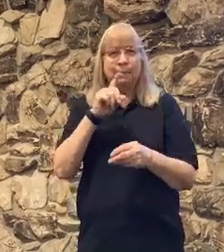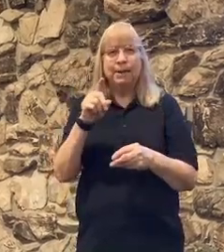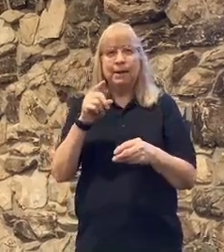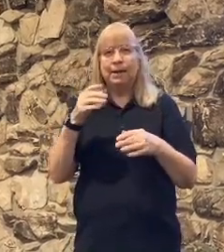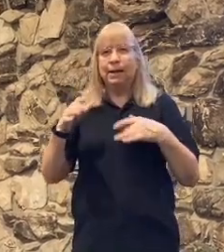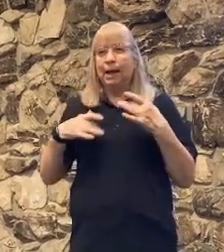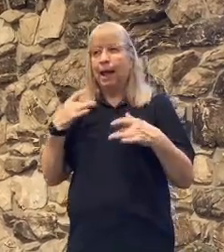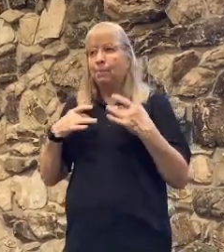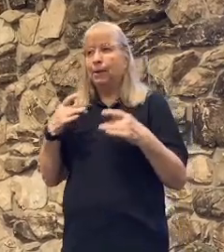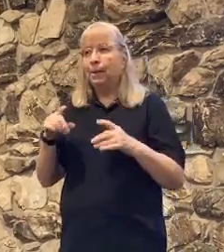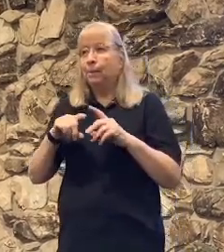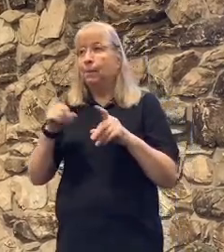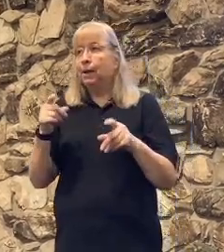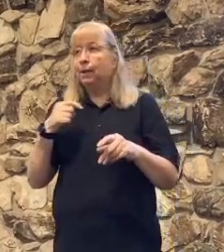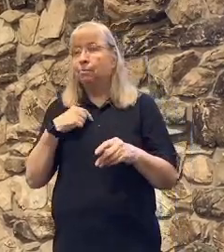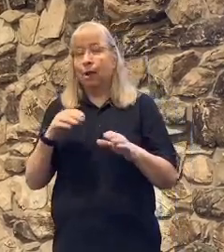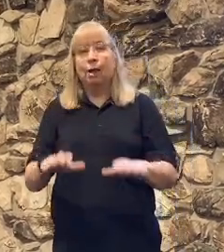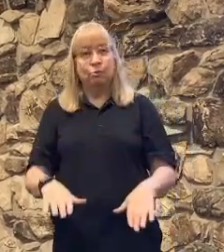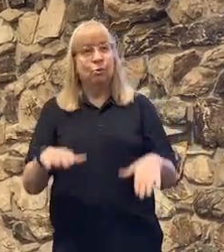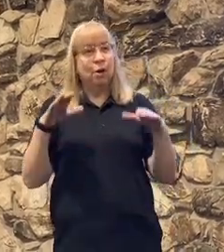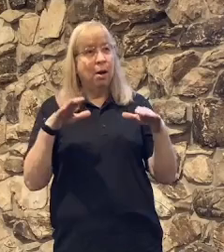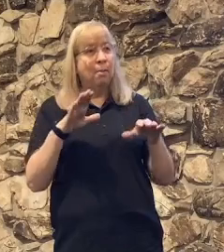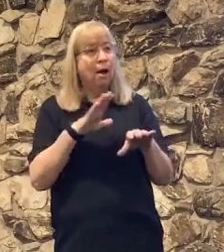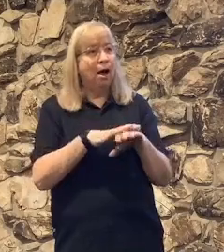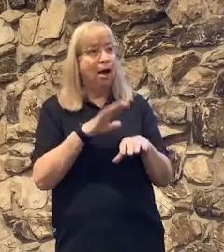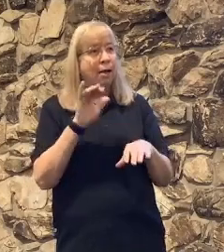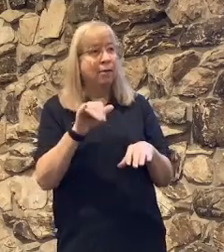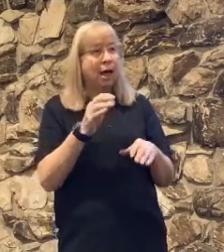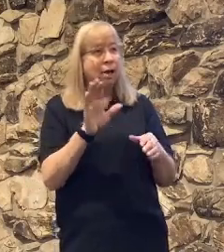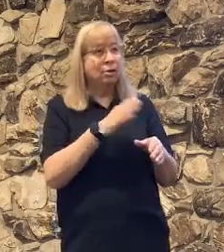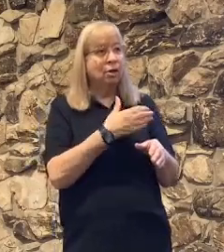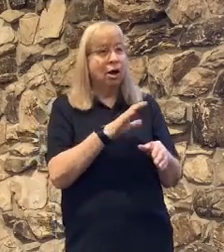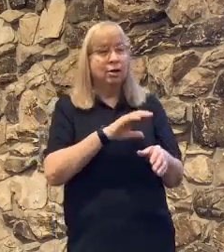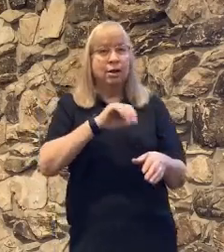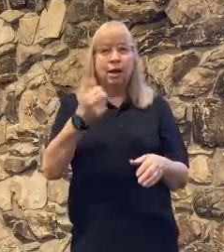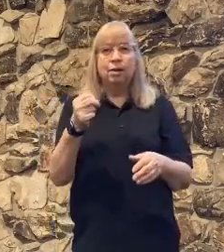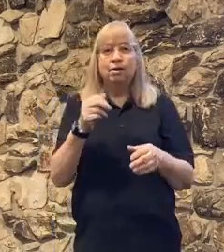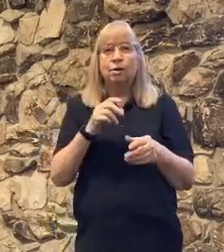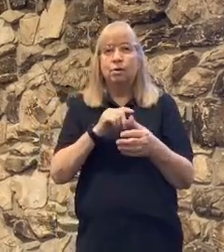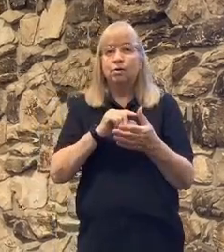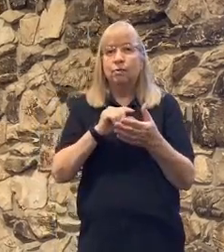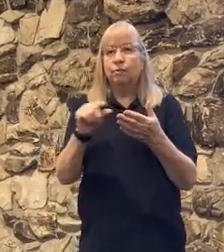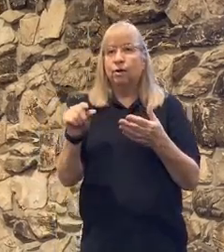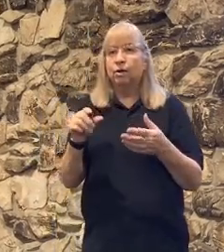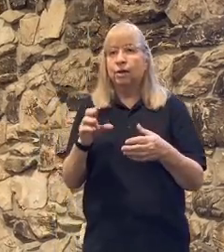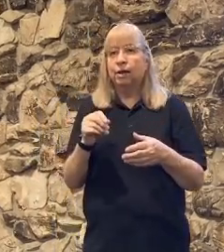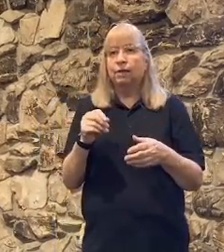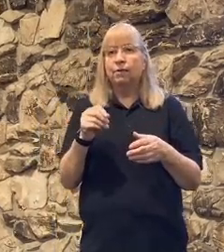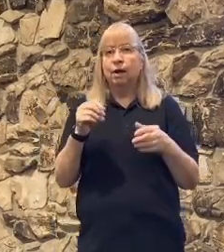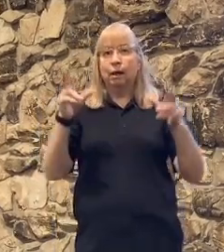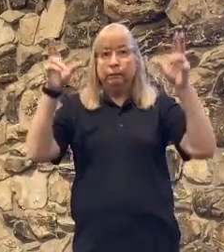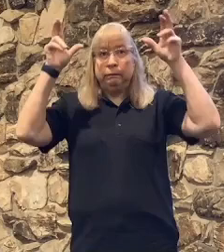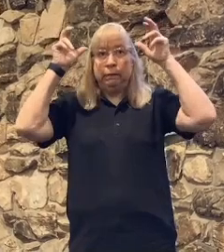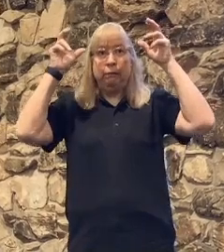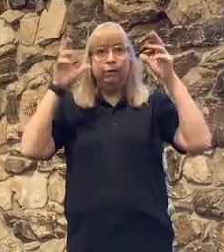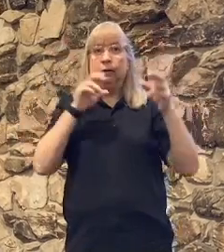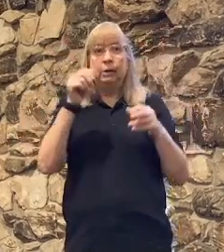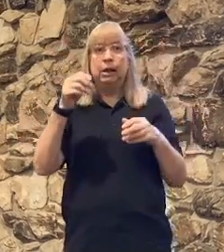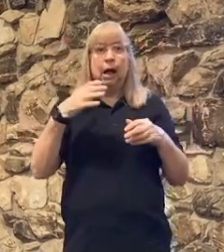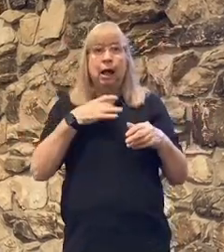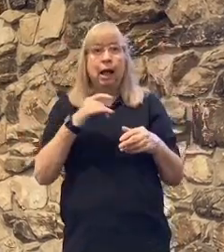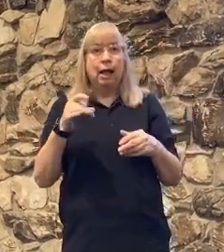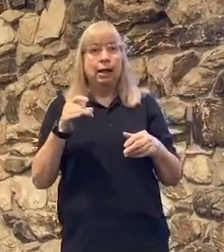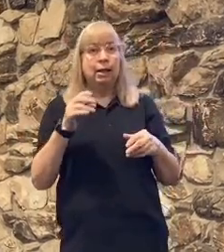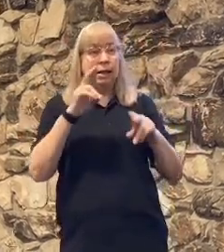But I grew up on that song. Now, the other verse that we used to sing is, if the devil doesn't like it, he can sit on attack.